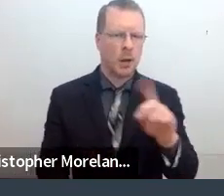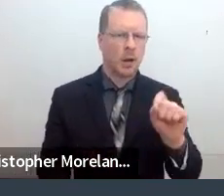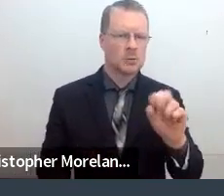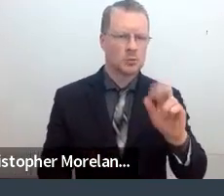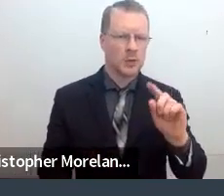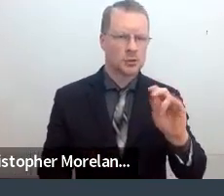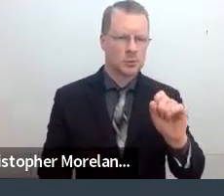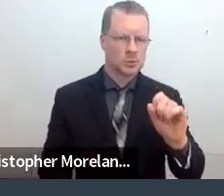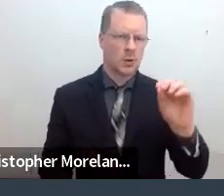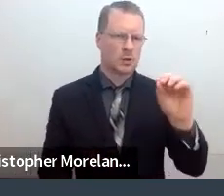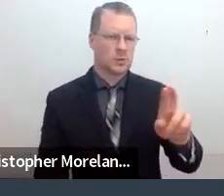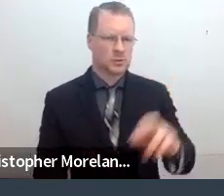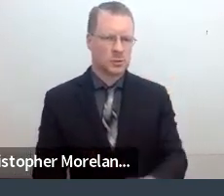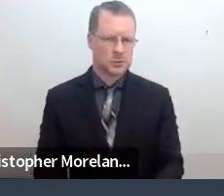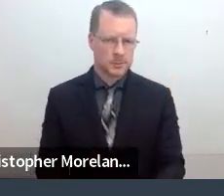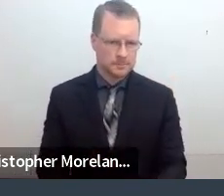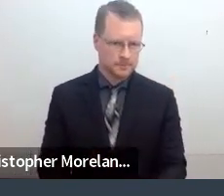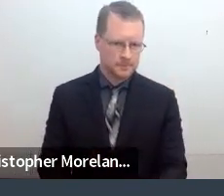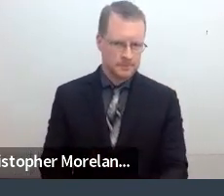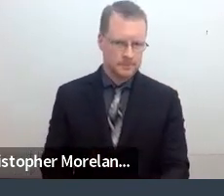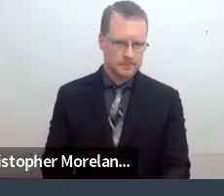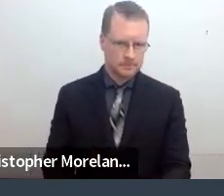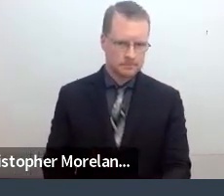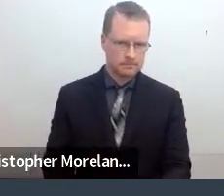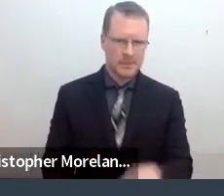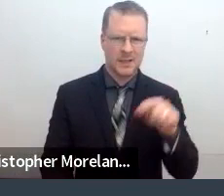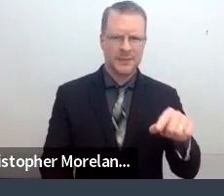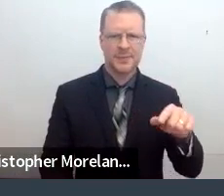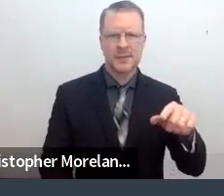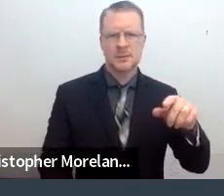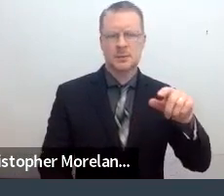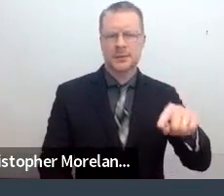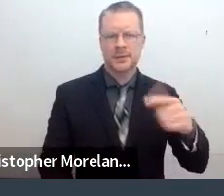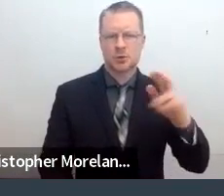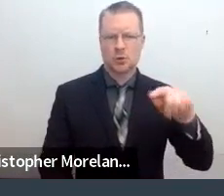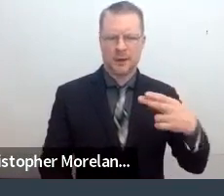So this last information, I'm going to translate that to the odds ratios.